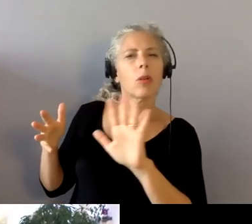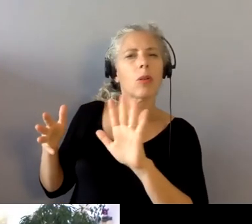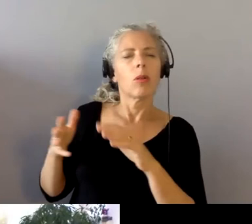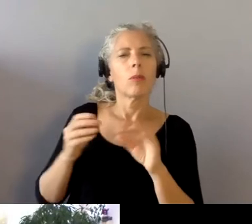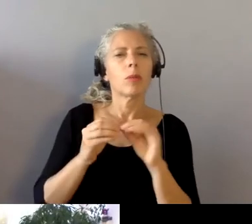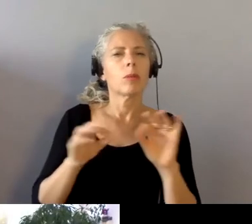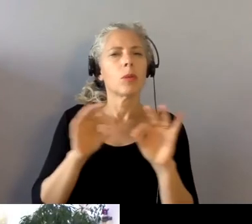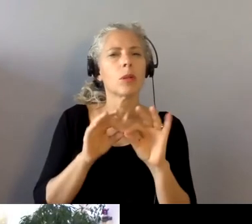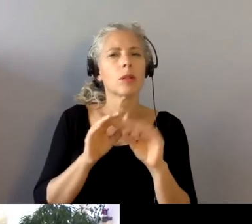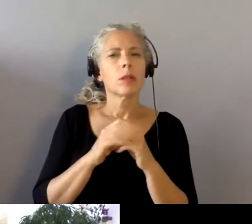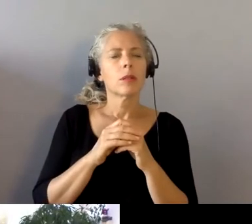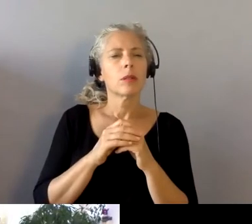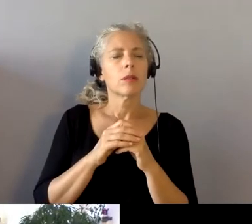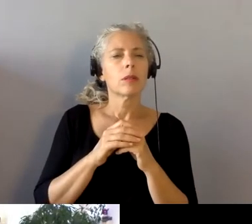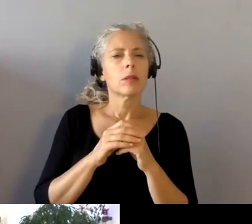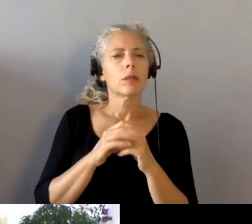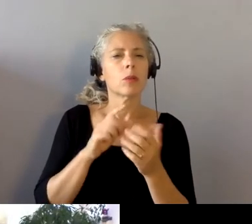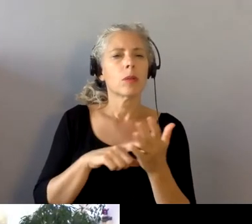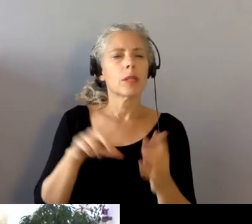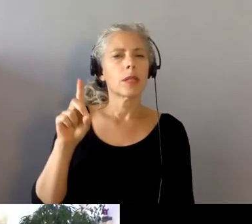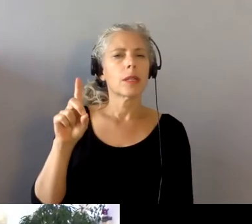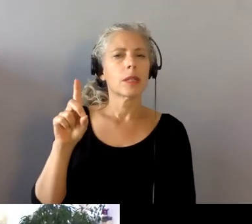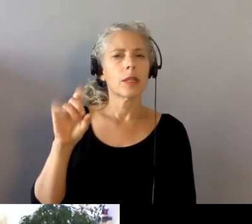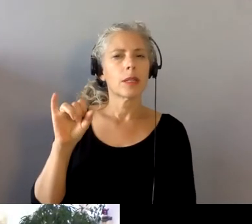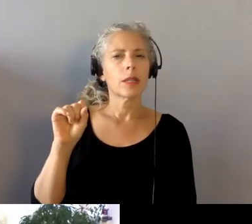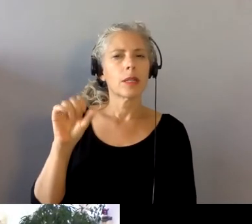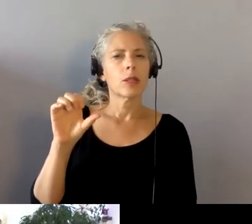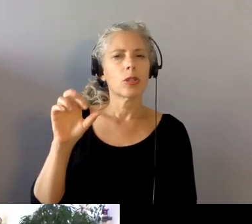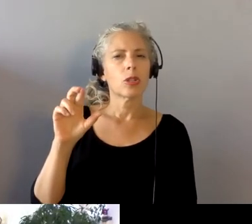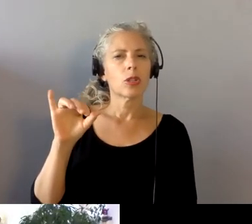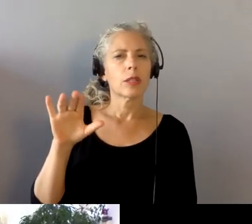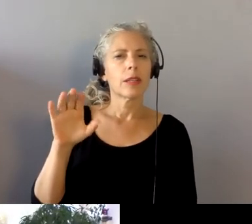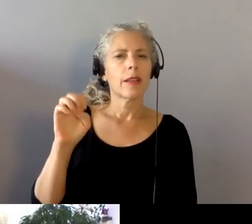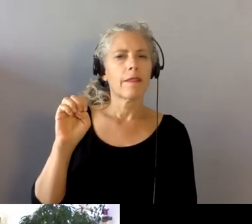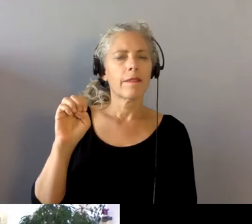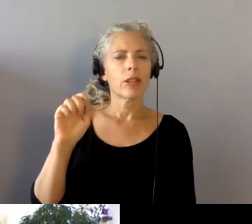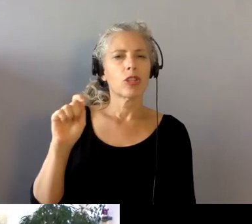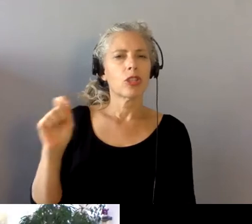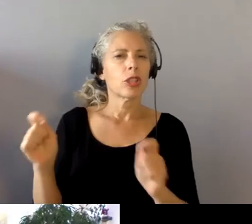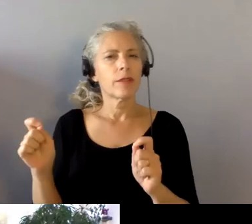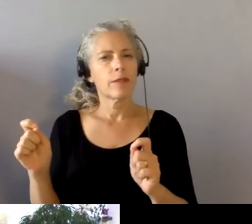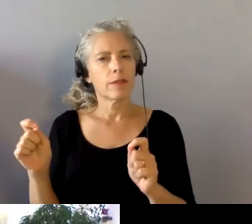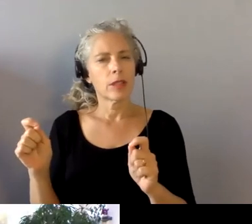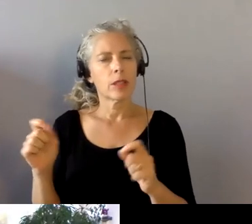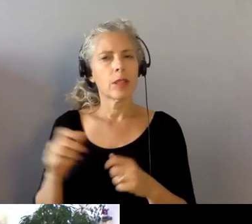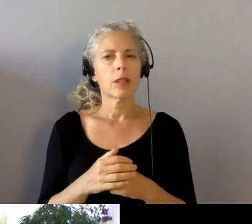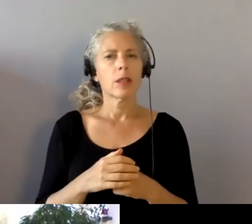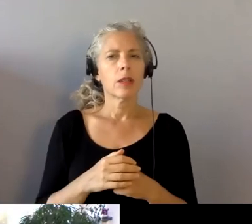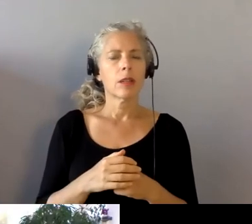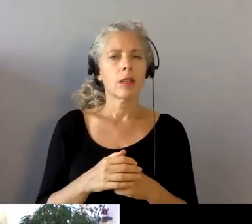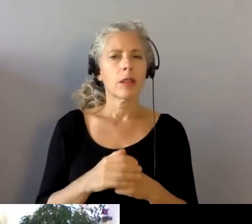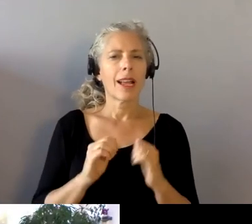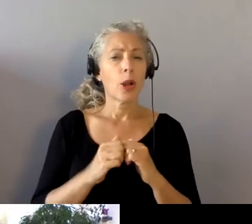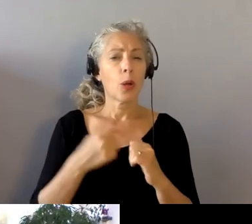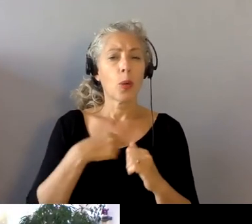what's the discursive shift that we're creating, not just on a discourse, but how are we really making and imagining